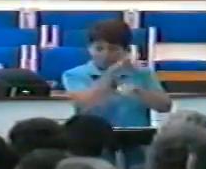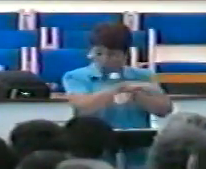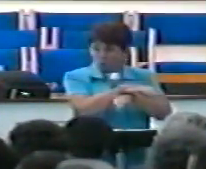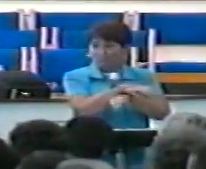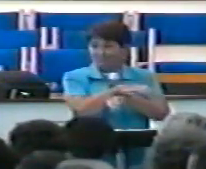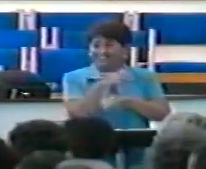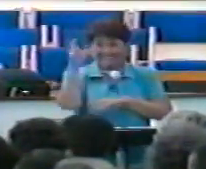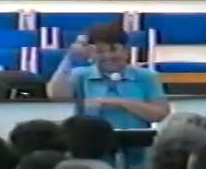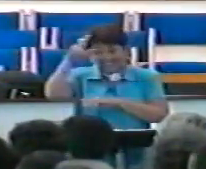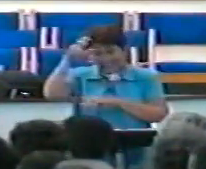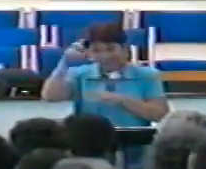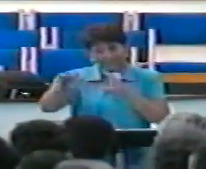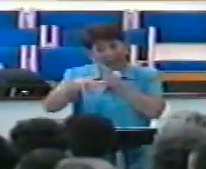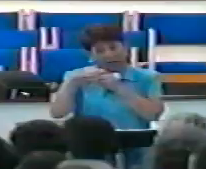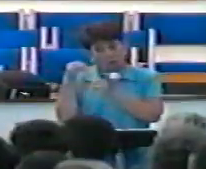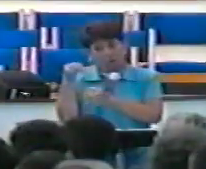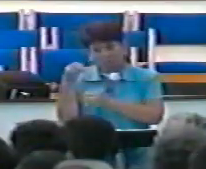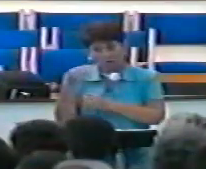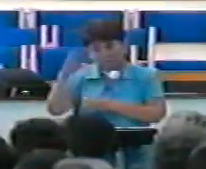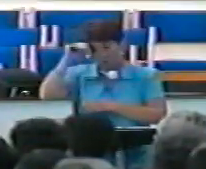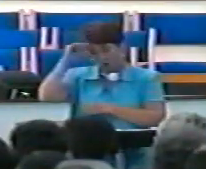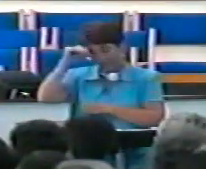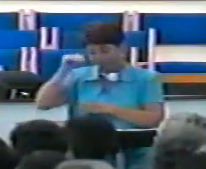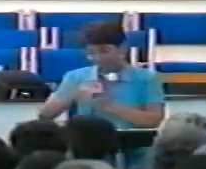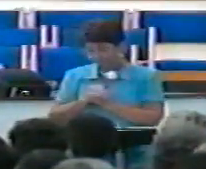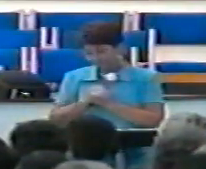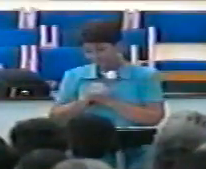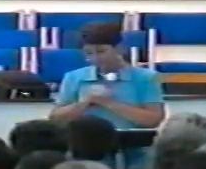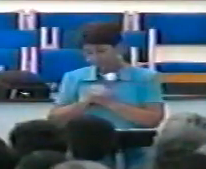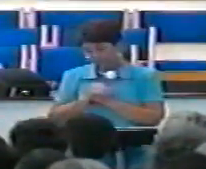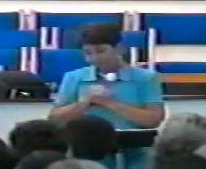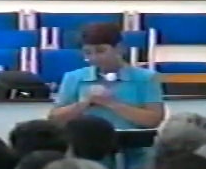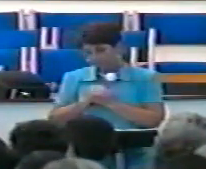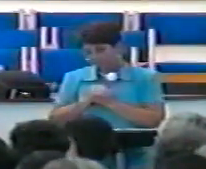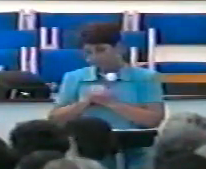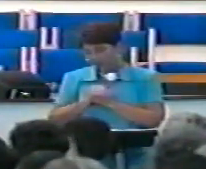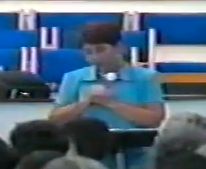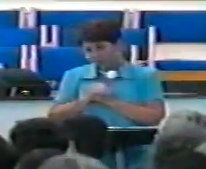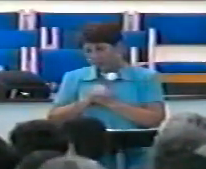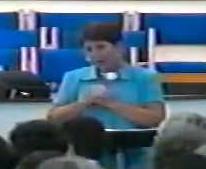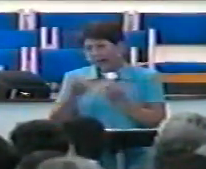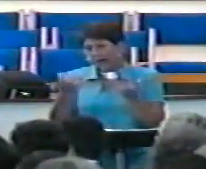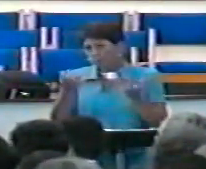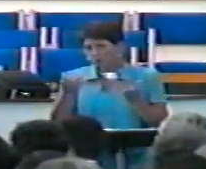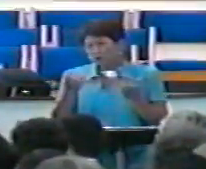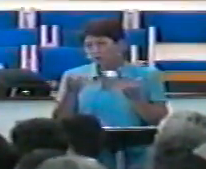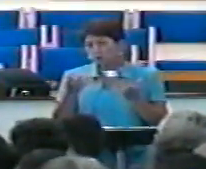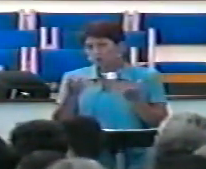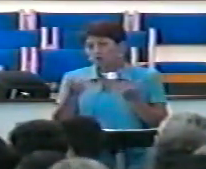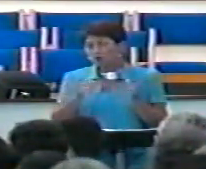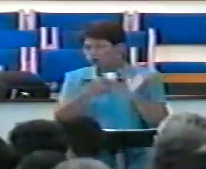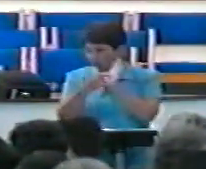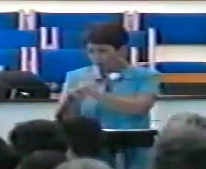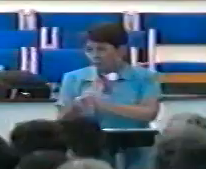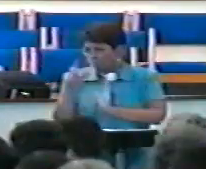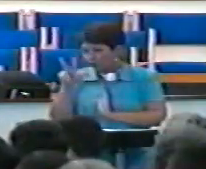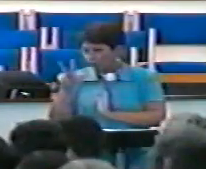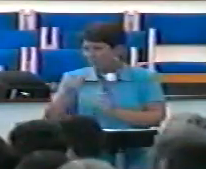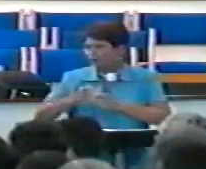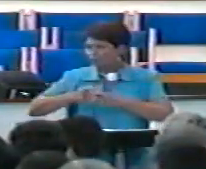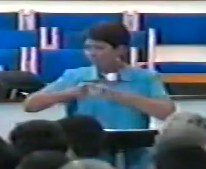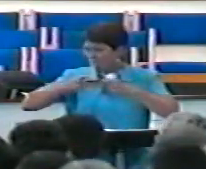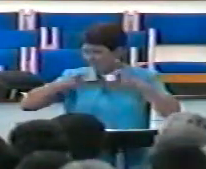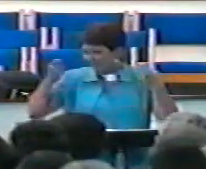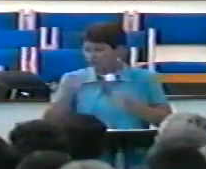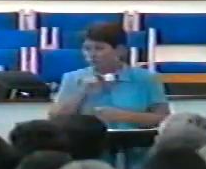on just for a few minutes, and I promise you it'll be just for a few minutes. Three tremendous truths I want to point out to you today as we look at this portion